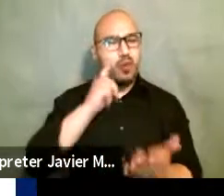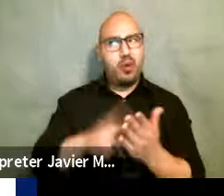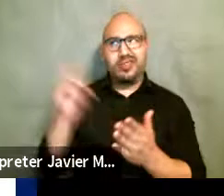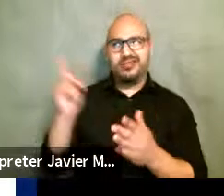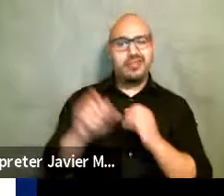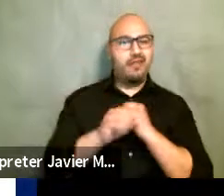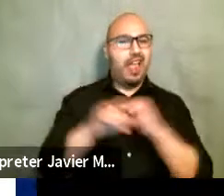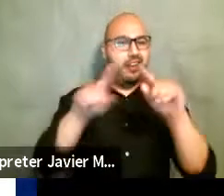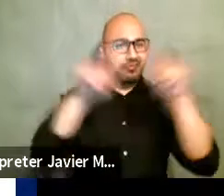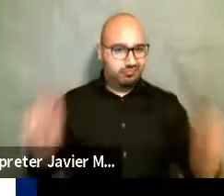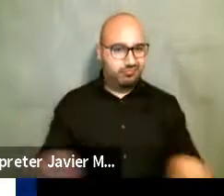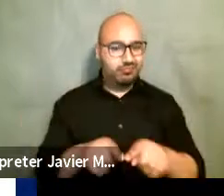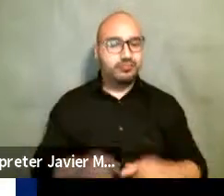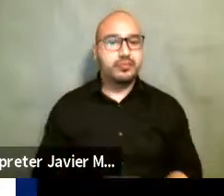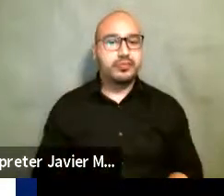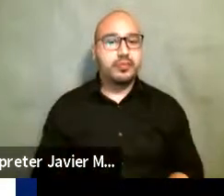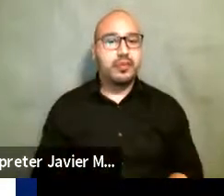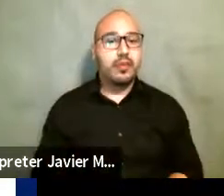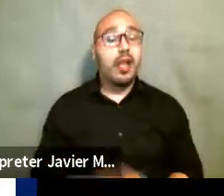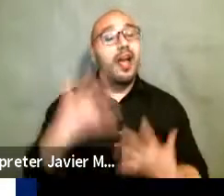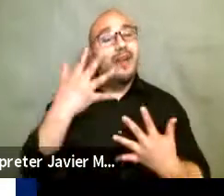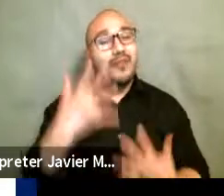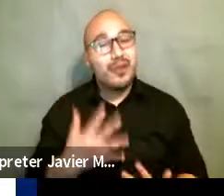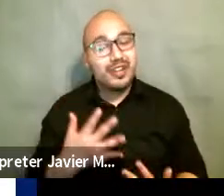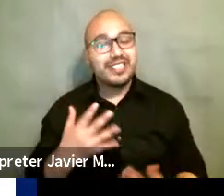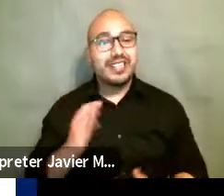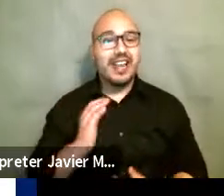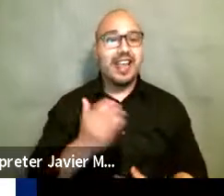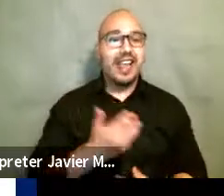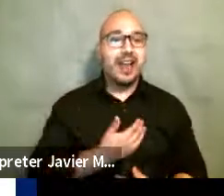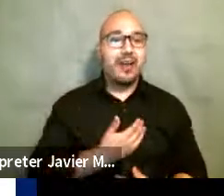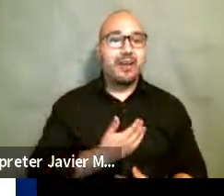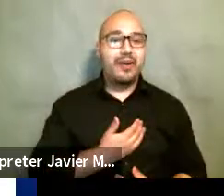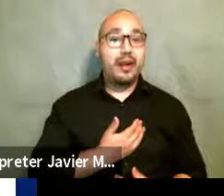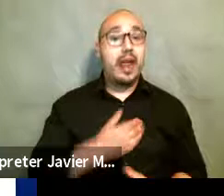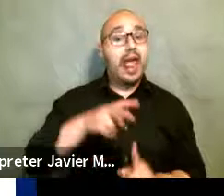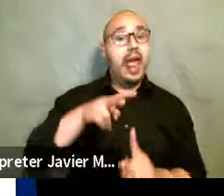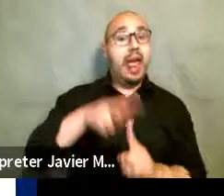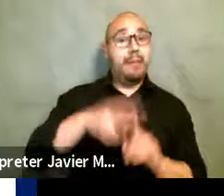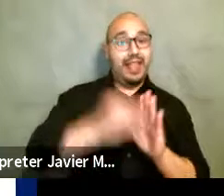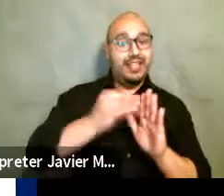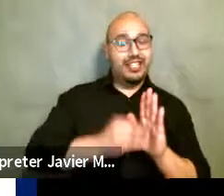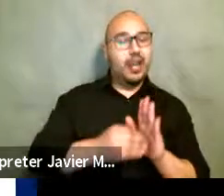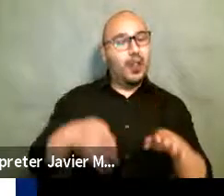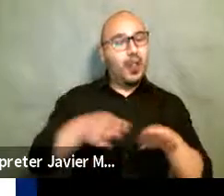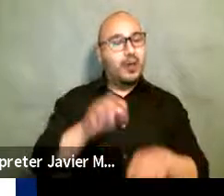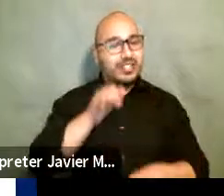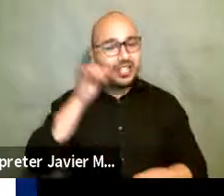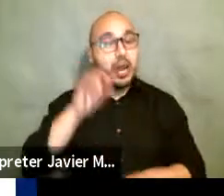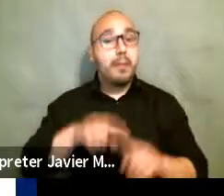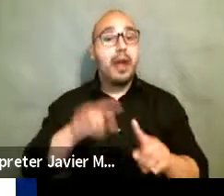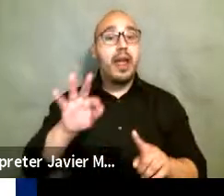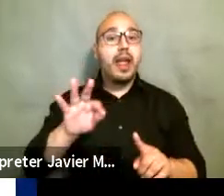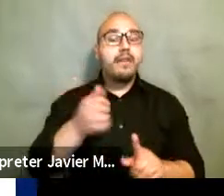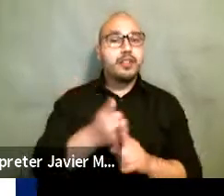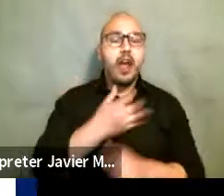flyer listed. And unfortunately, our application did close yesterday, but if this is an